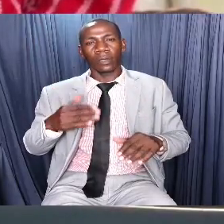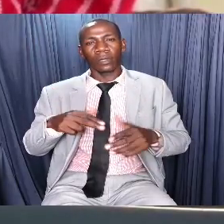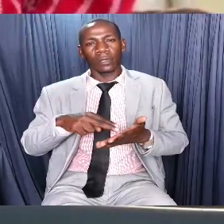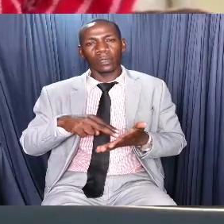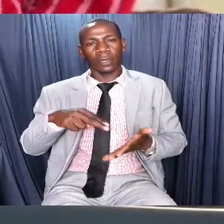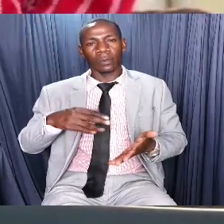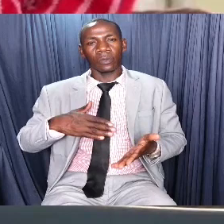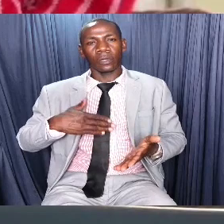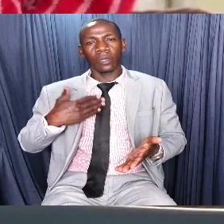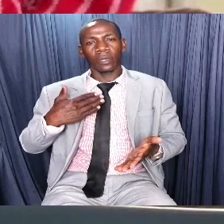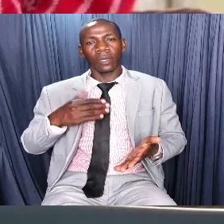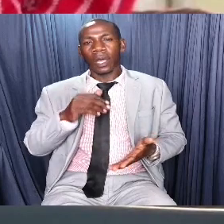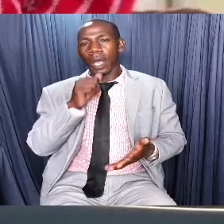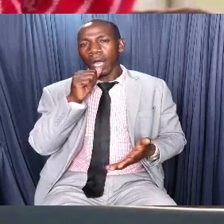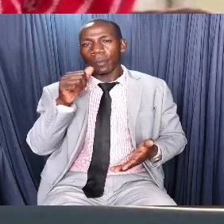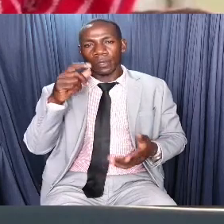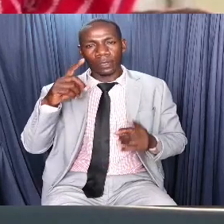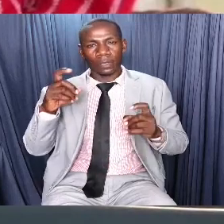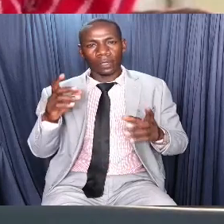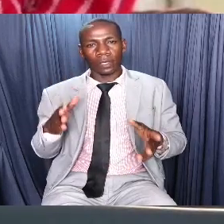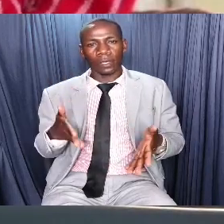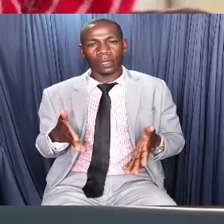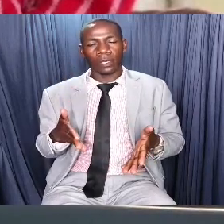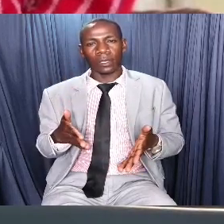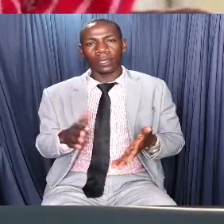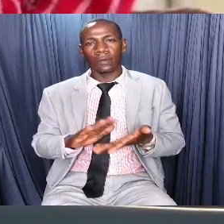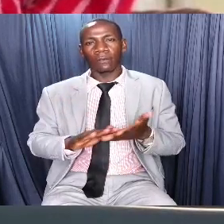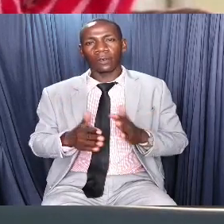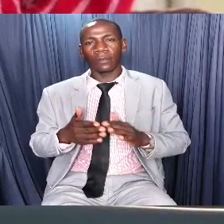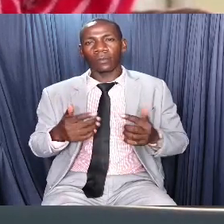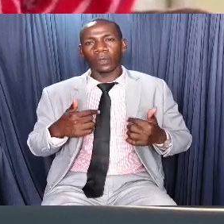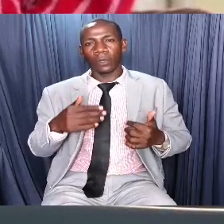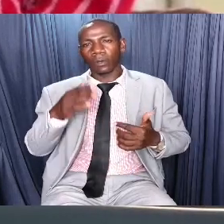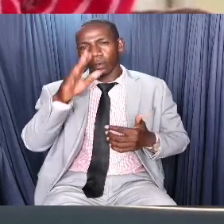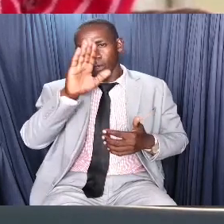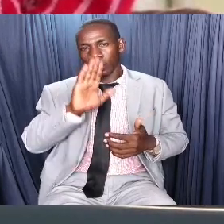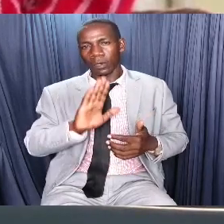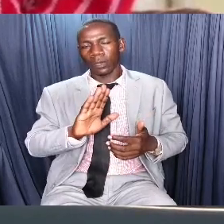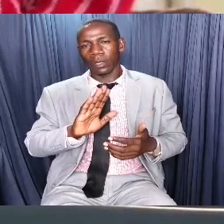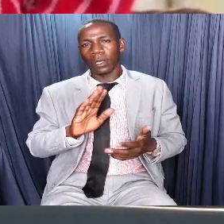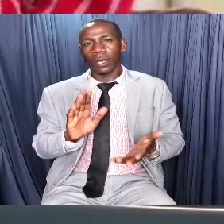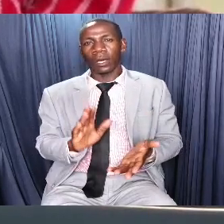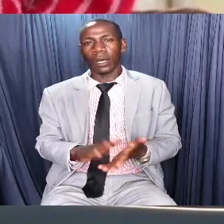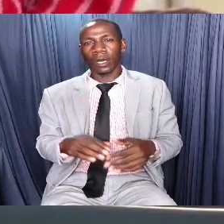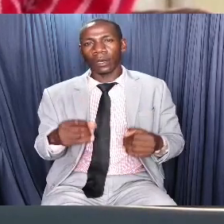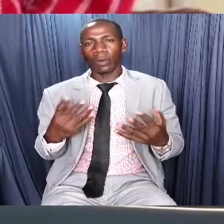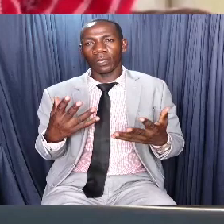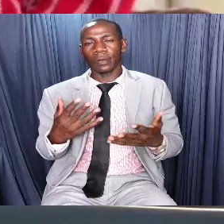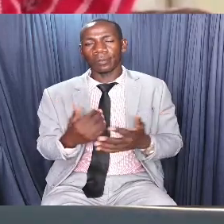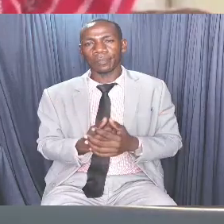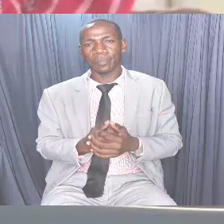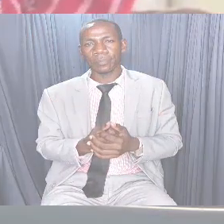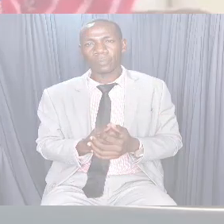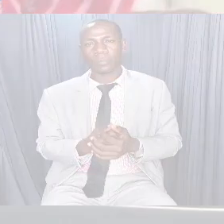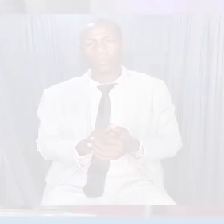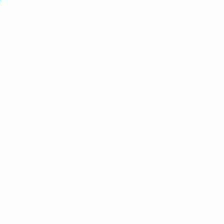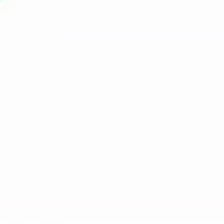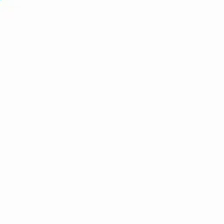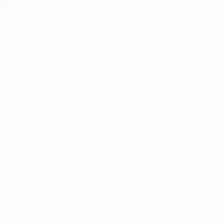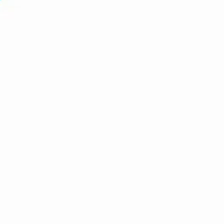kusimama kwangu. How I stand. Mimi ni mwenye dhambi. I am a sinner here. Unisamehe Bwana. Forgive me Lord. Hallelujah. Hallelujah.